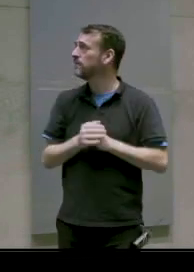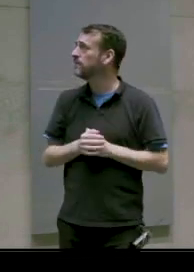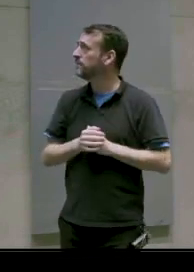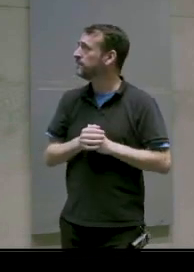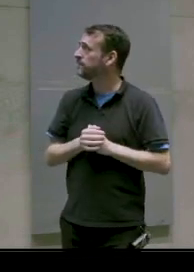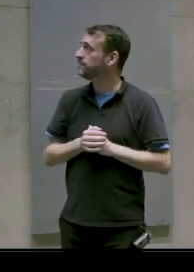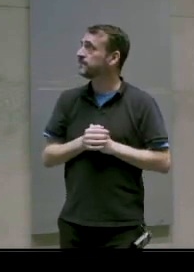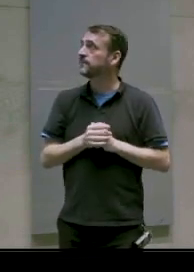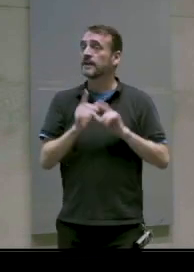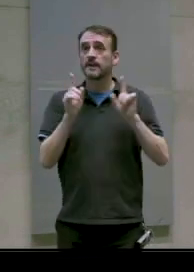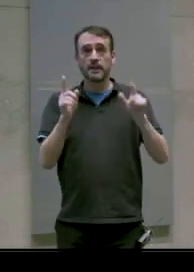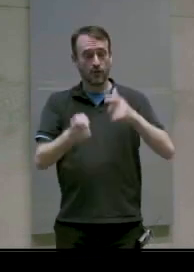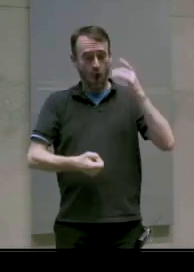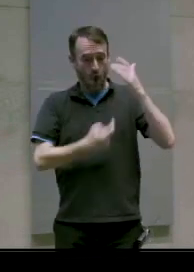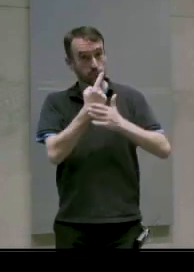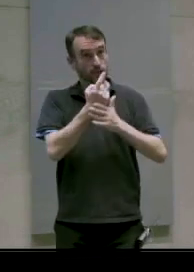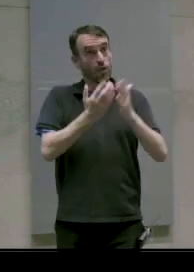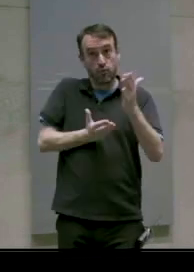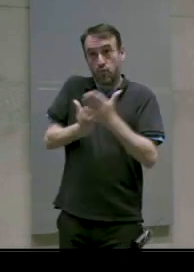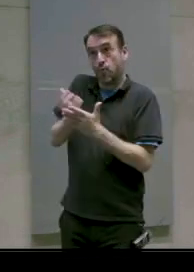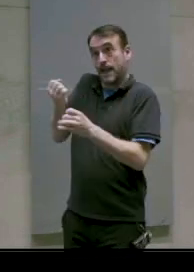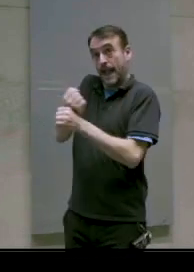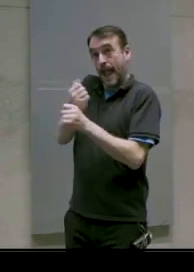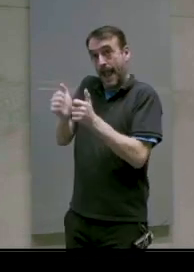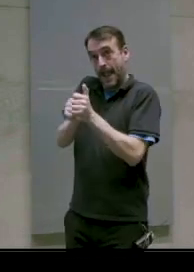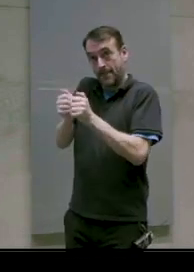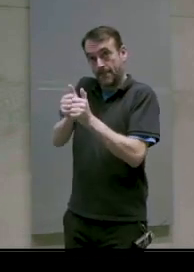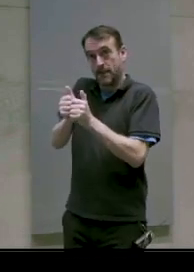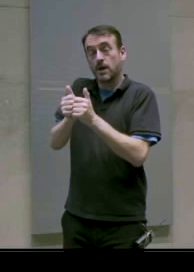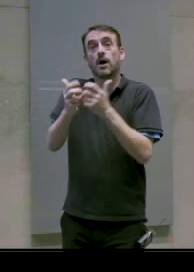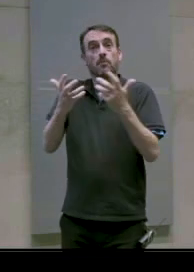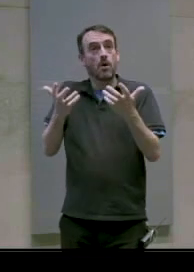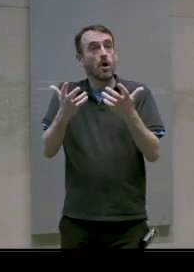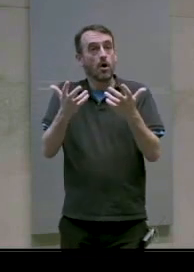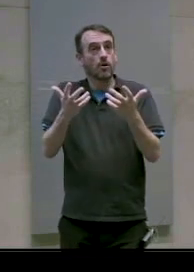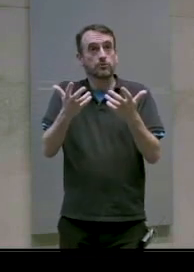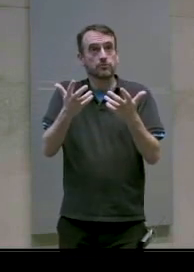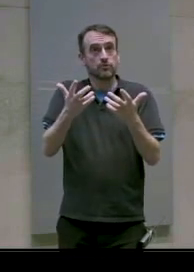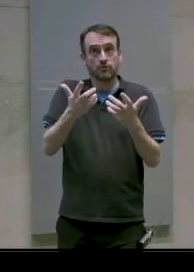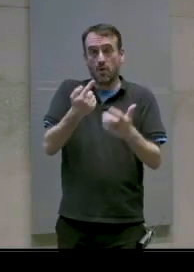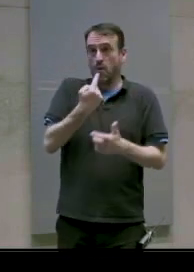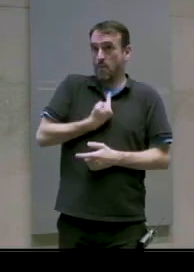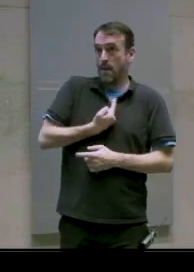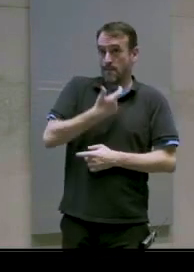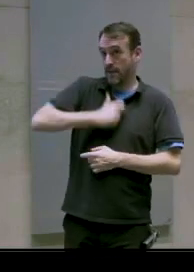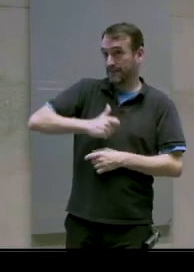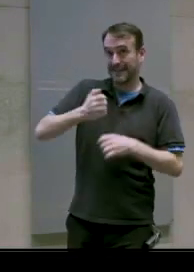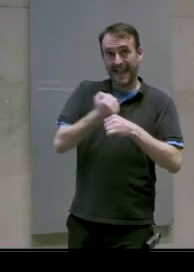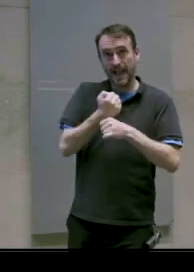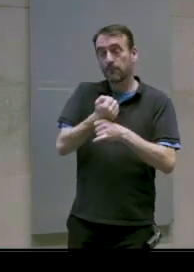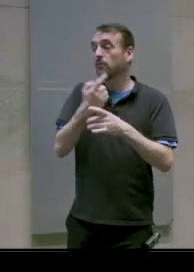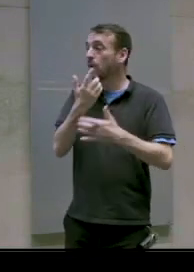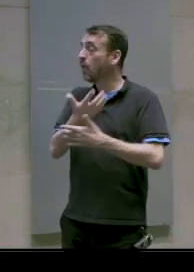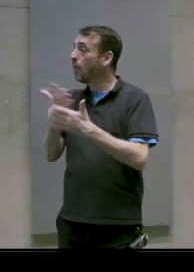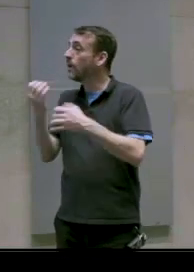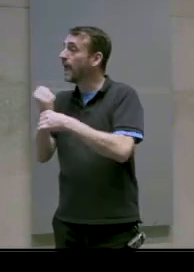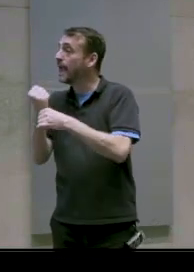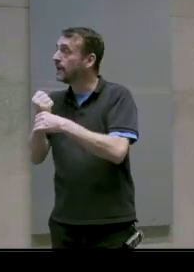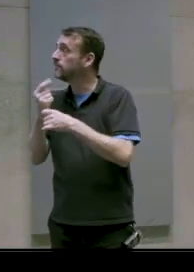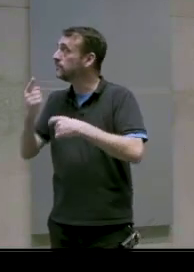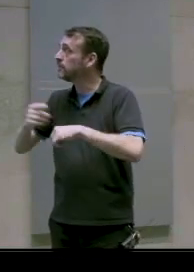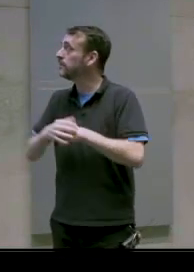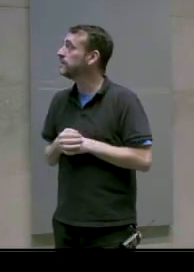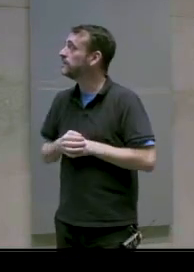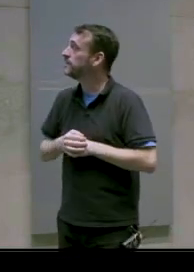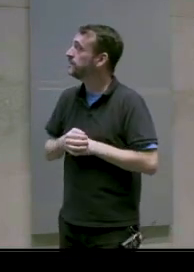happen only in calm, relaxing games, but they can happen in all games. Relating happens when games allow people to connect their own